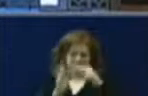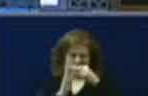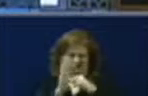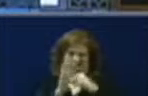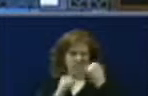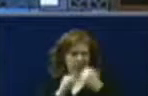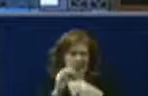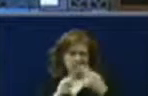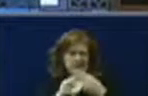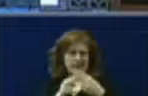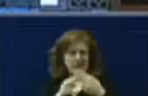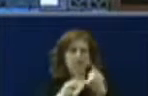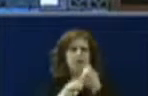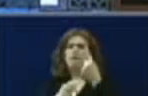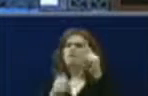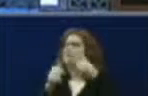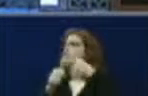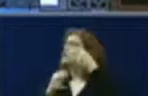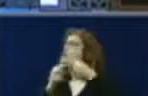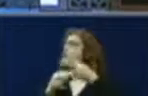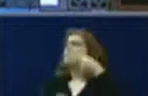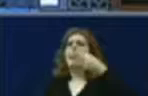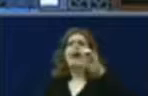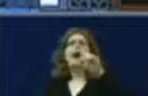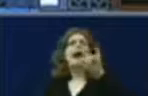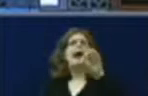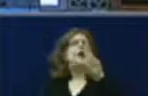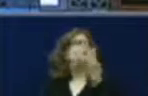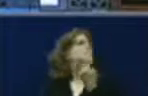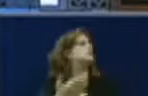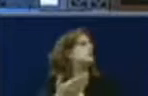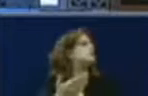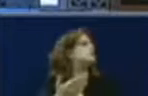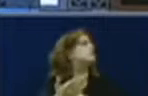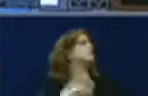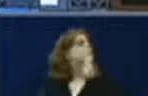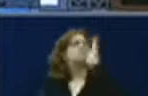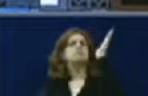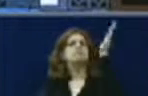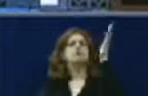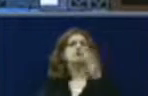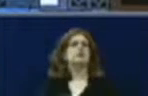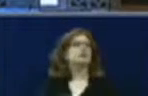Did someone the first name Hector sign up to speak?